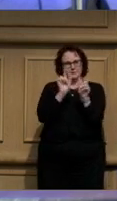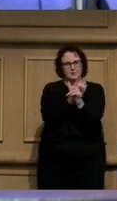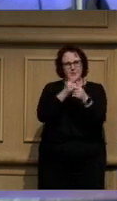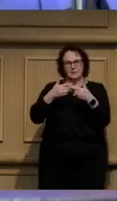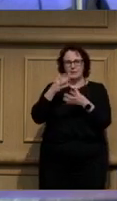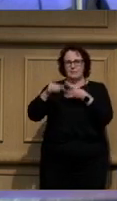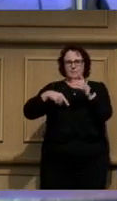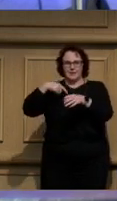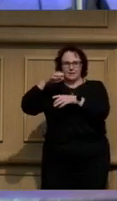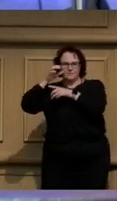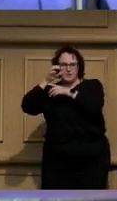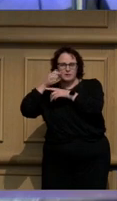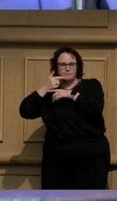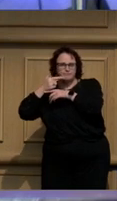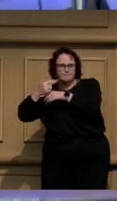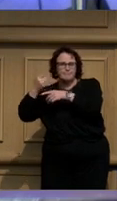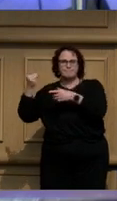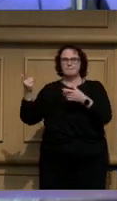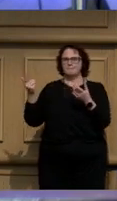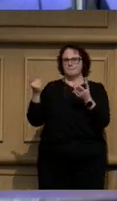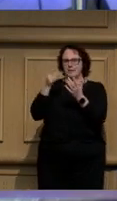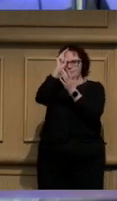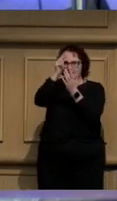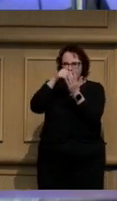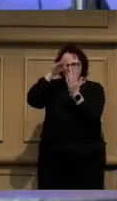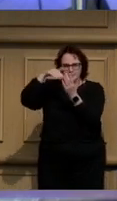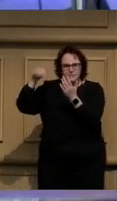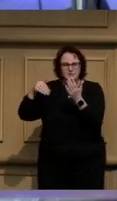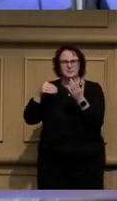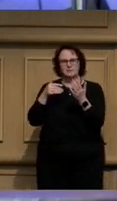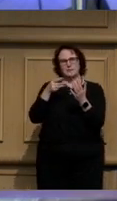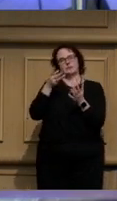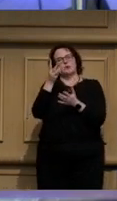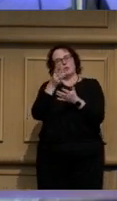make anything that's really worth seeing, you know. And